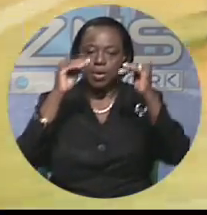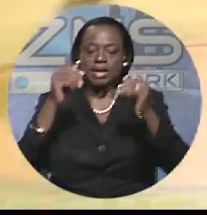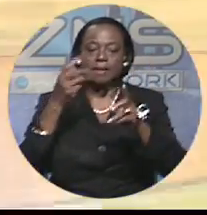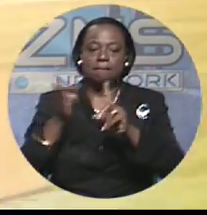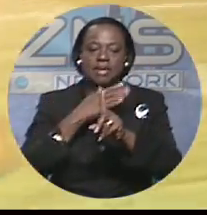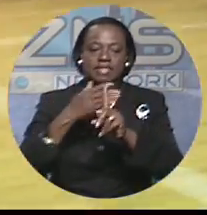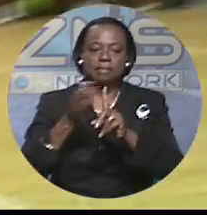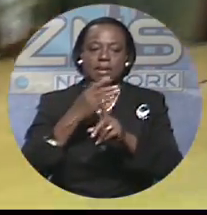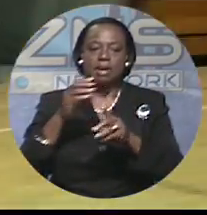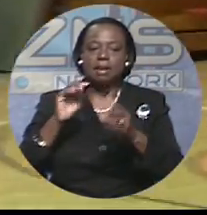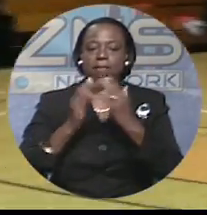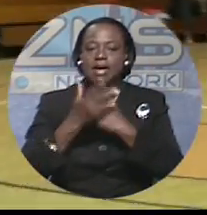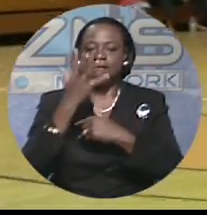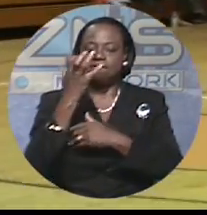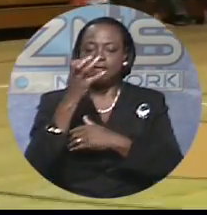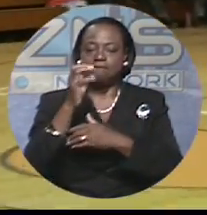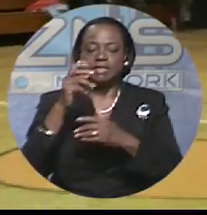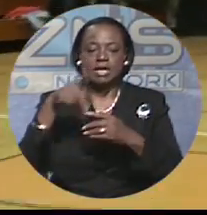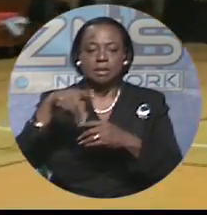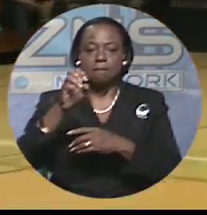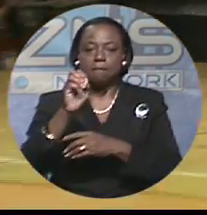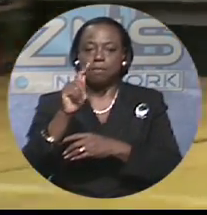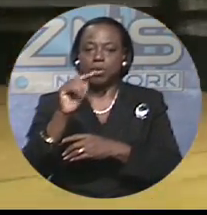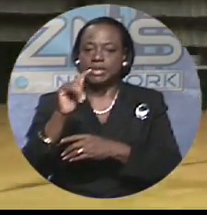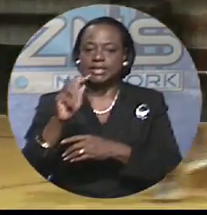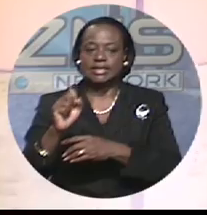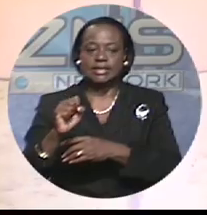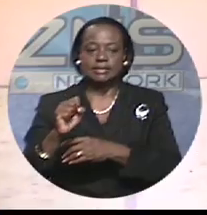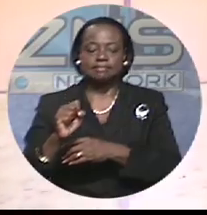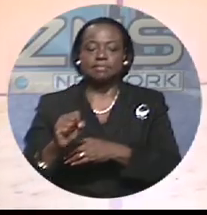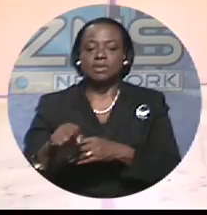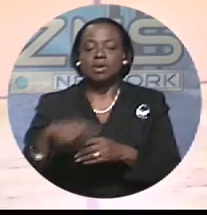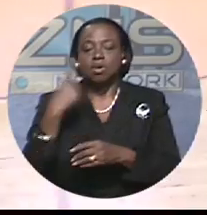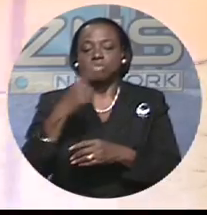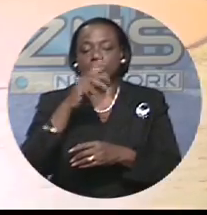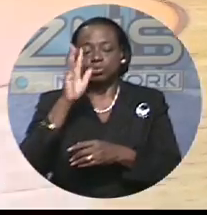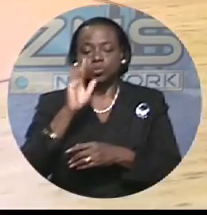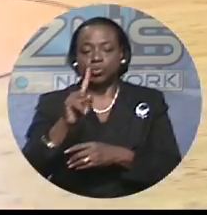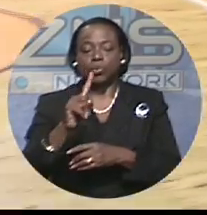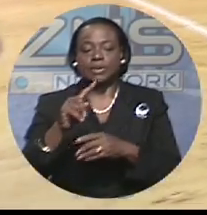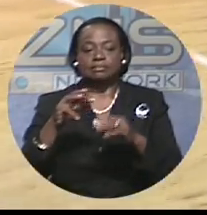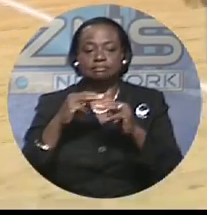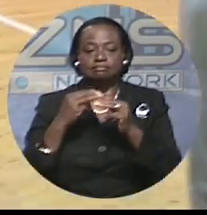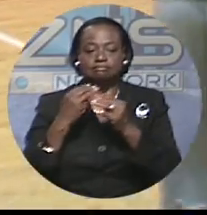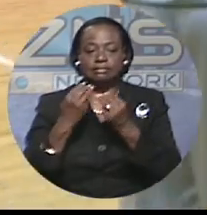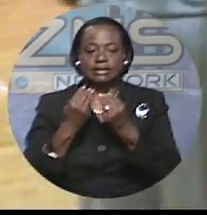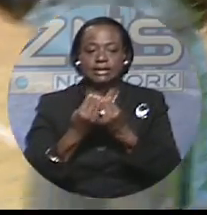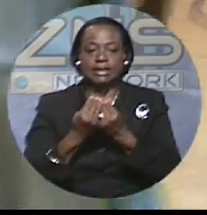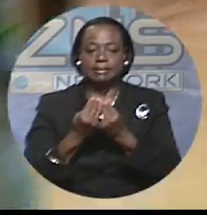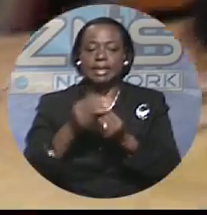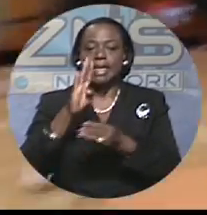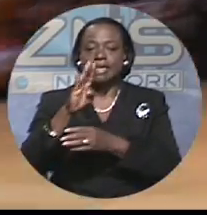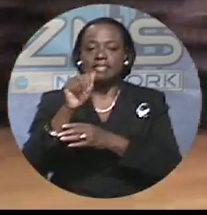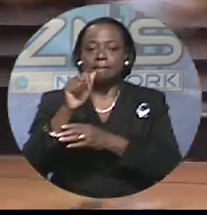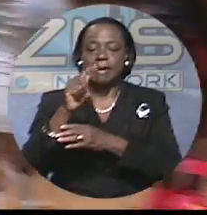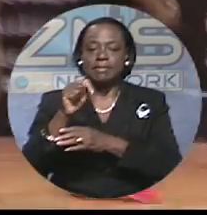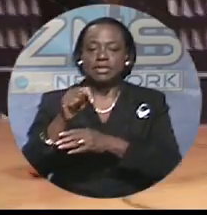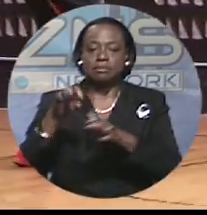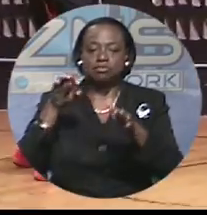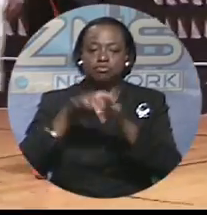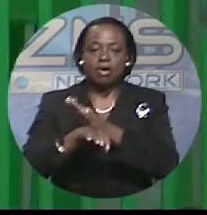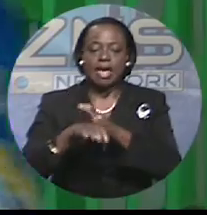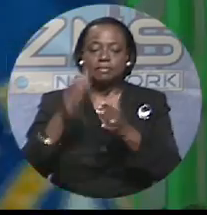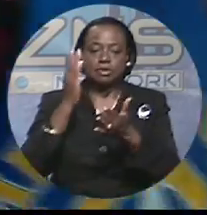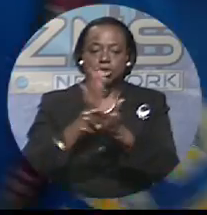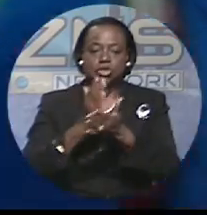points. We're trying to make history. There's only one team in this league that's won four in a row. That's the Bamboo Shark Crime Stoppers. And we